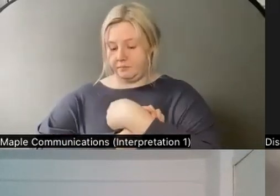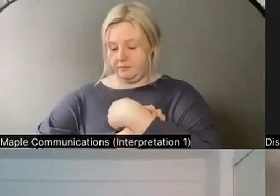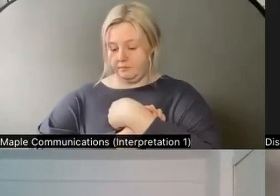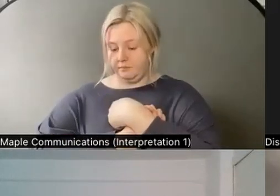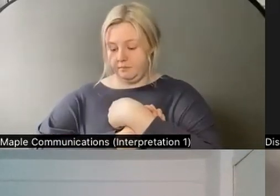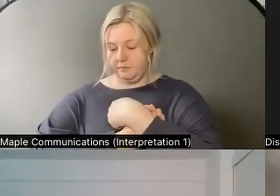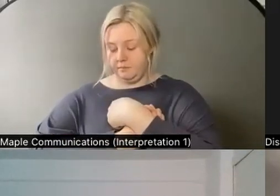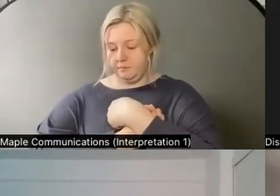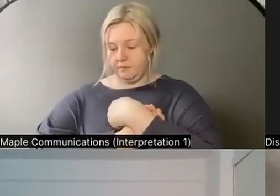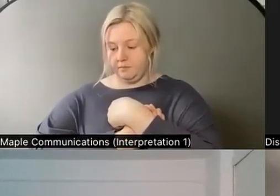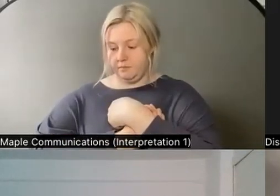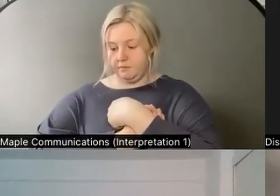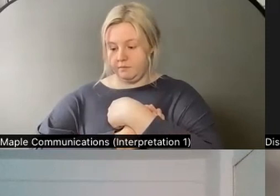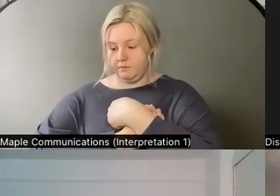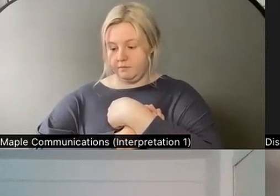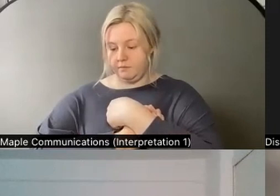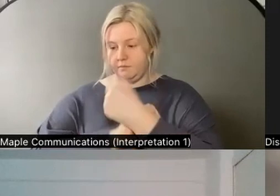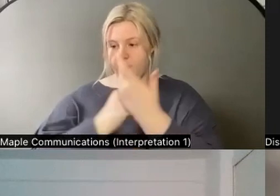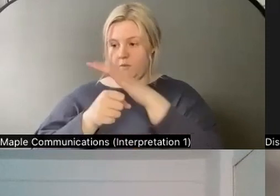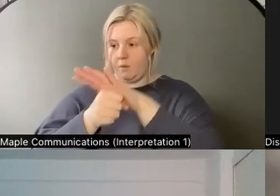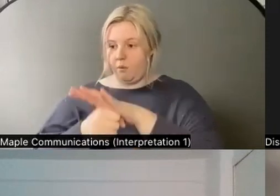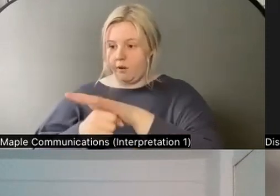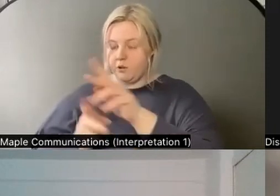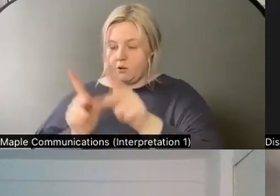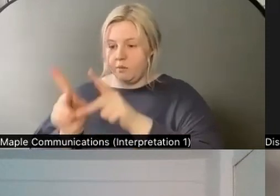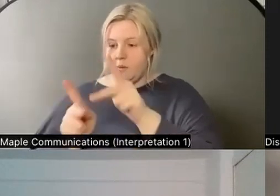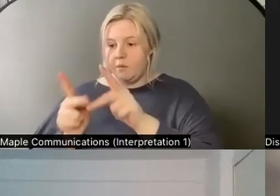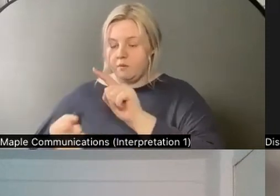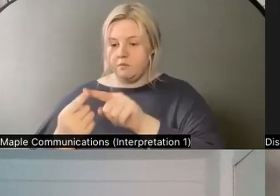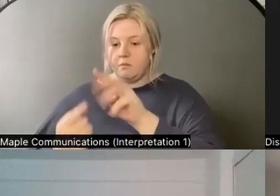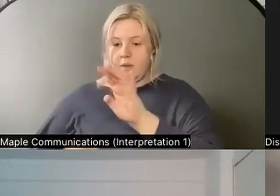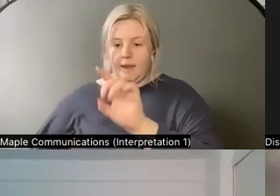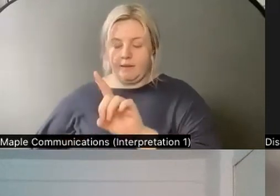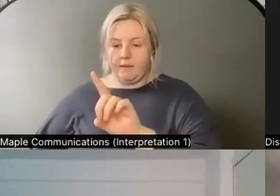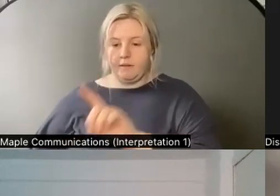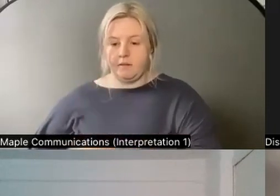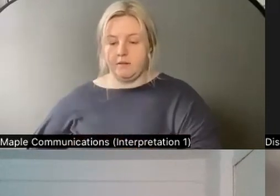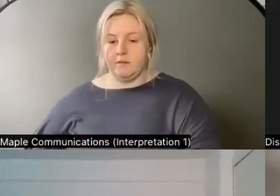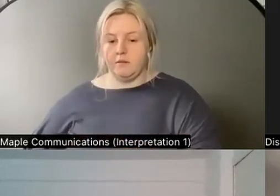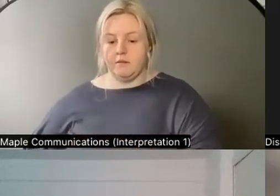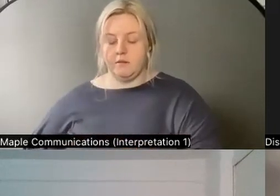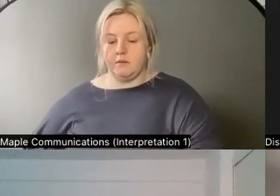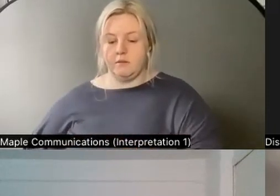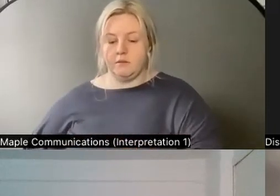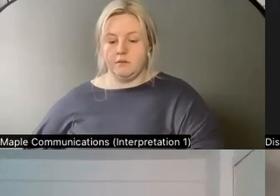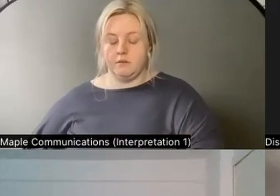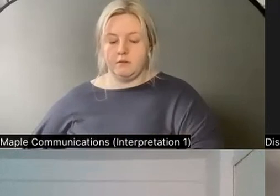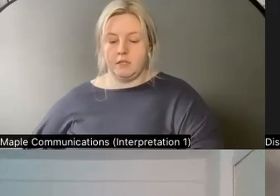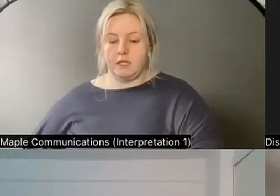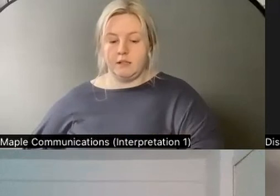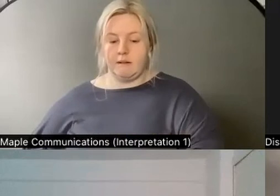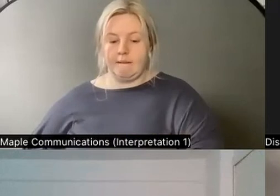pressuring people into MAID, although, there have been at least a few of those,